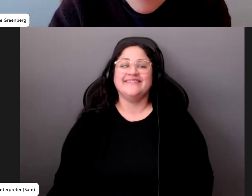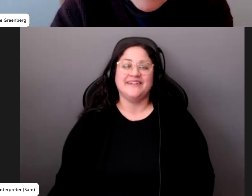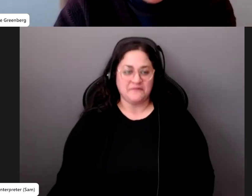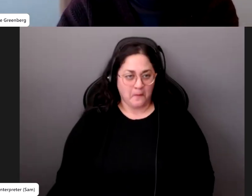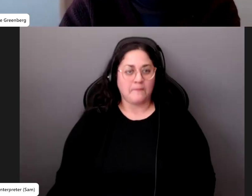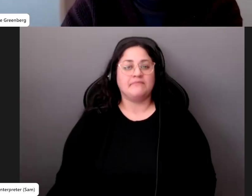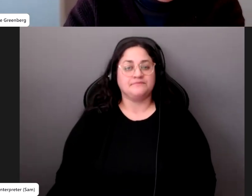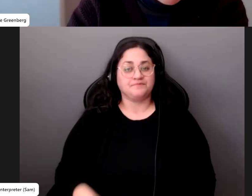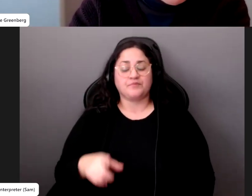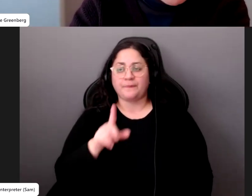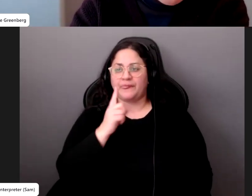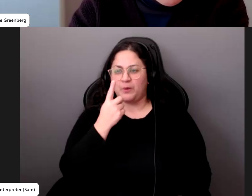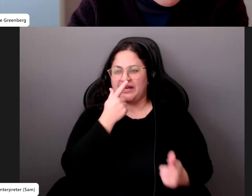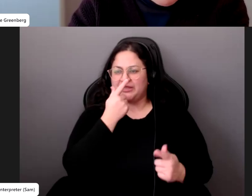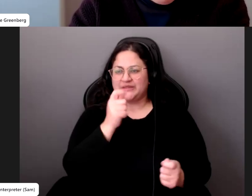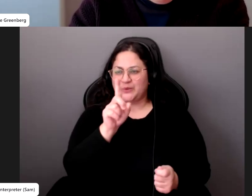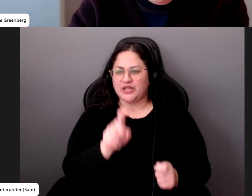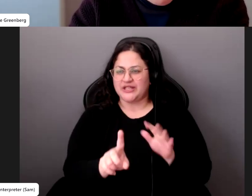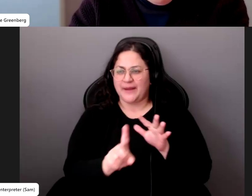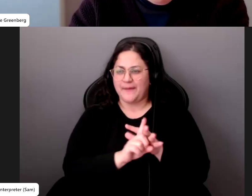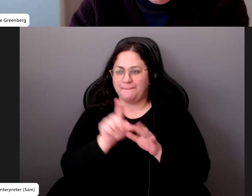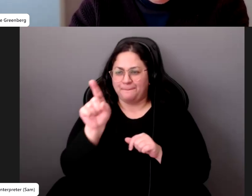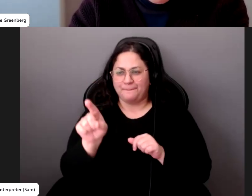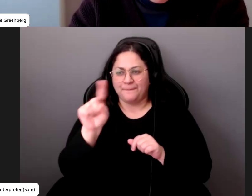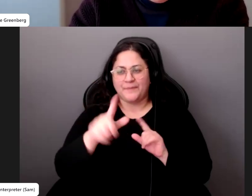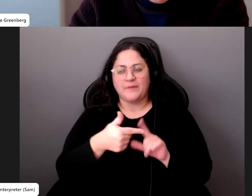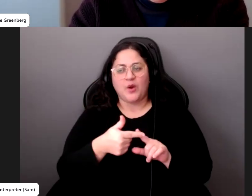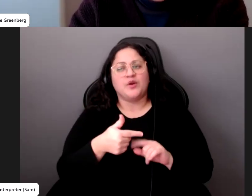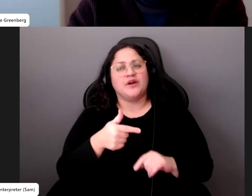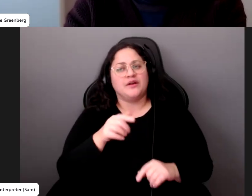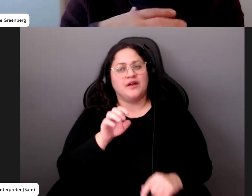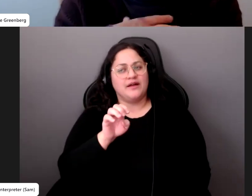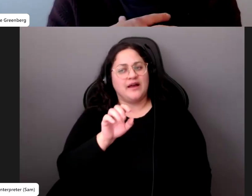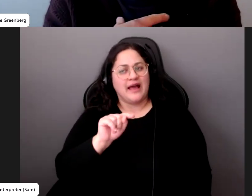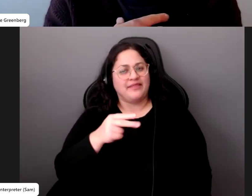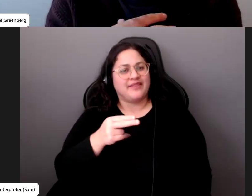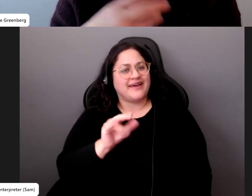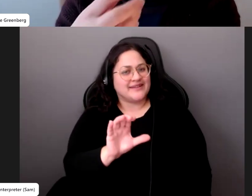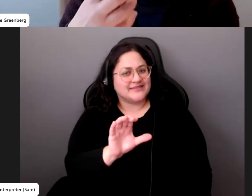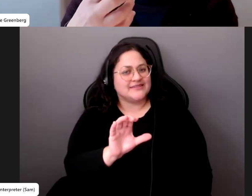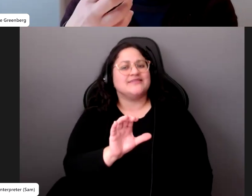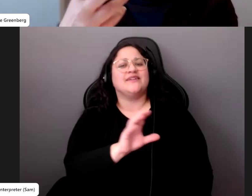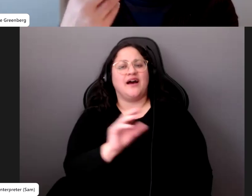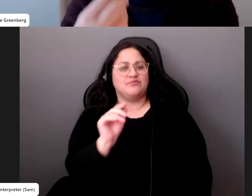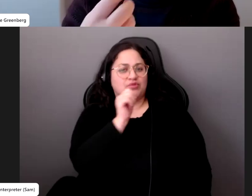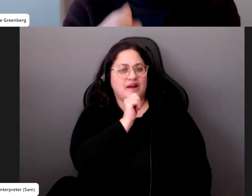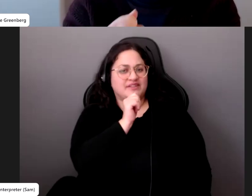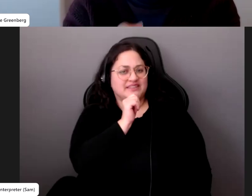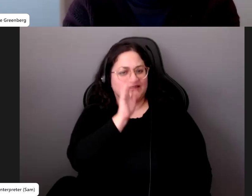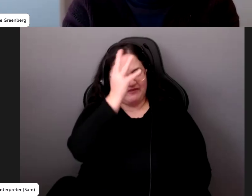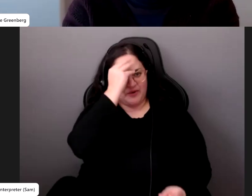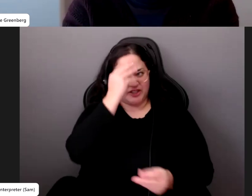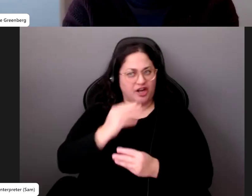up around ethics and privacy. And Phil, maybe you have some thoughts on it. My understanding is that any of the information we put